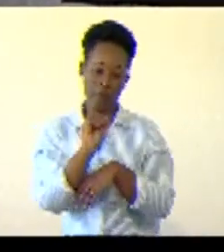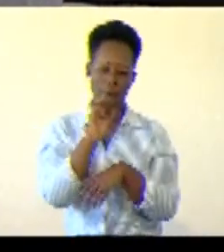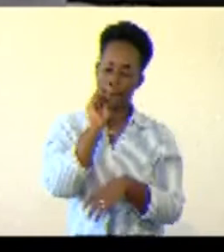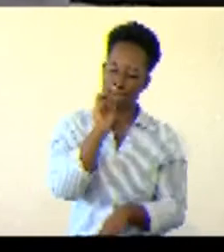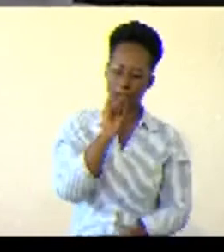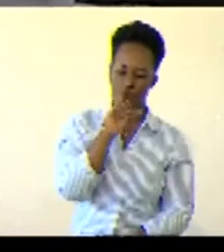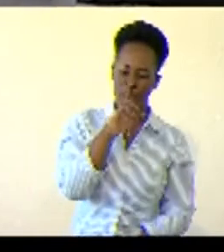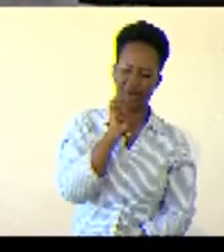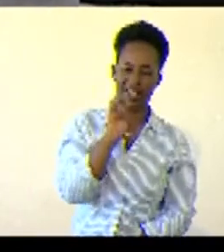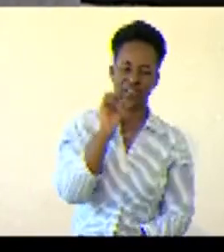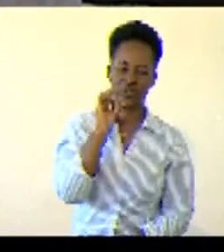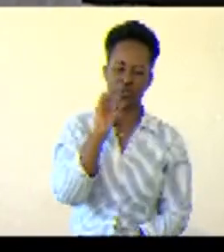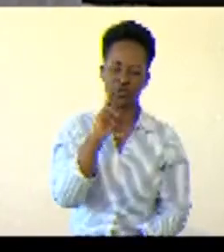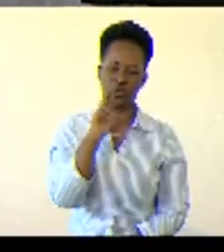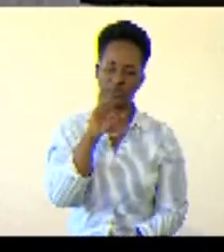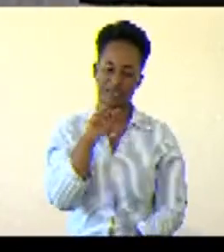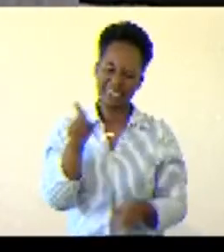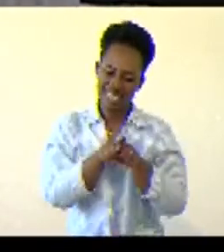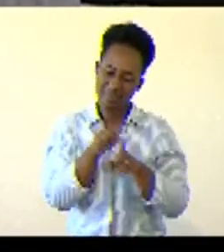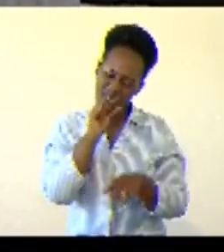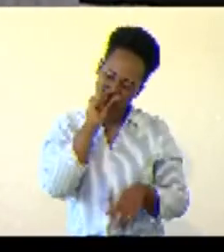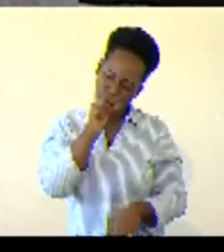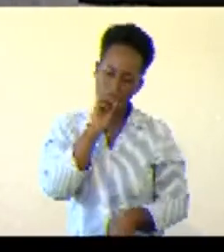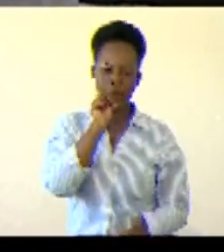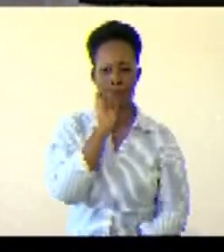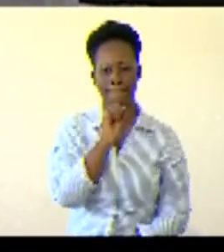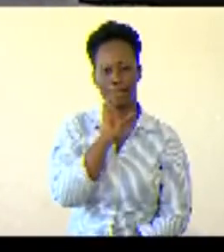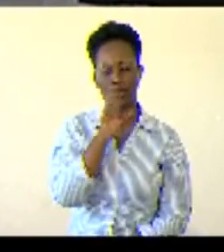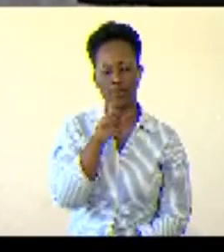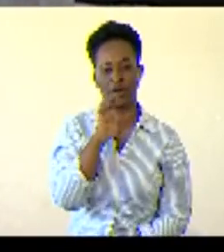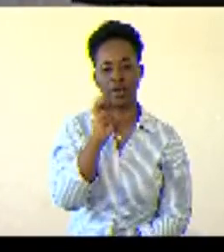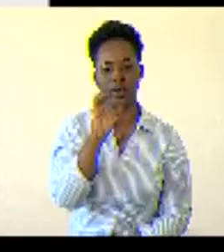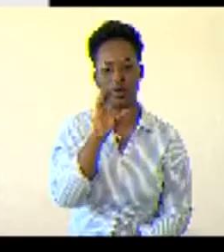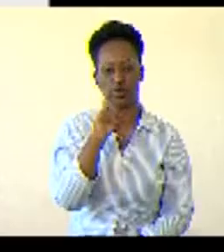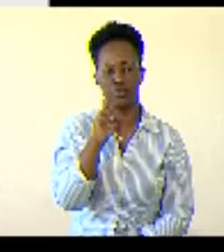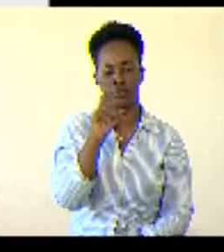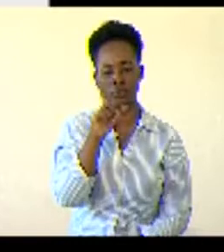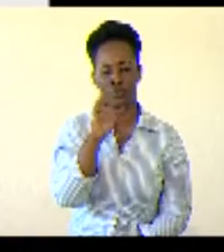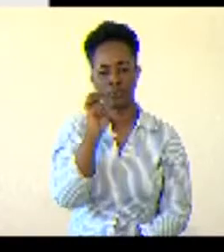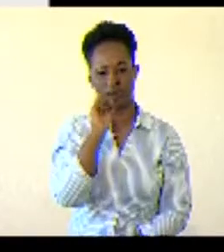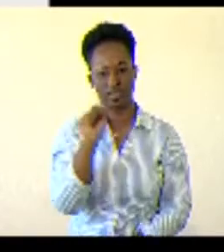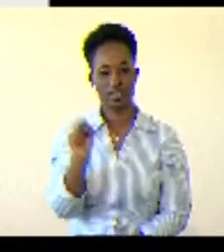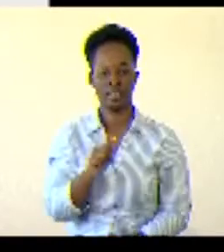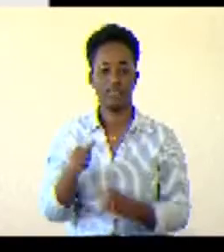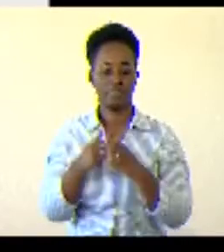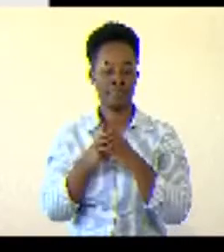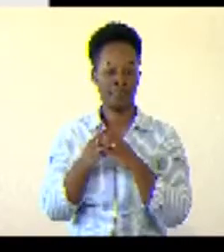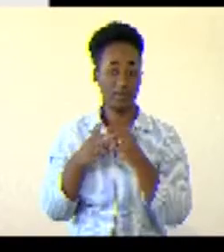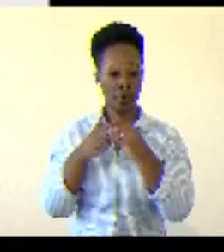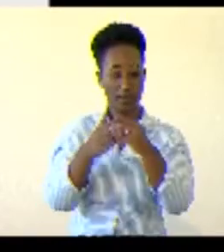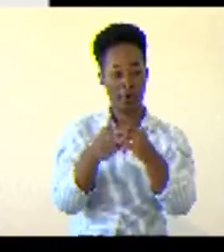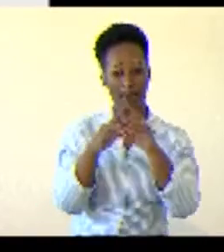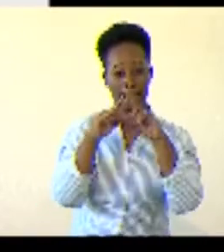not small molecules. Small molecules are mostly carried by the passive